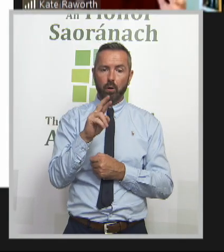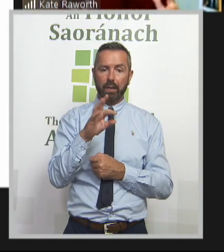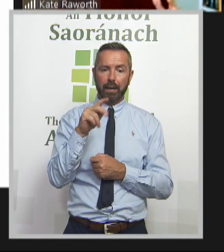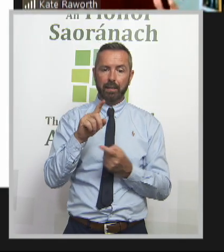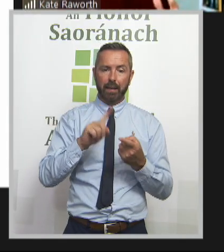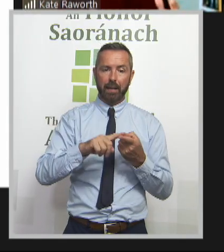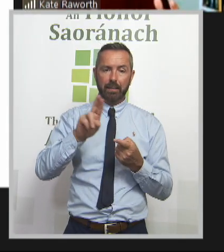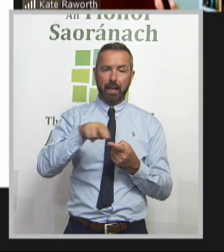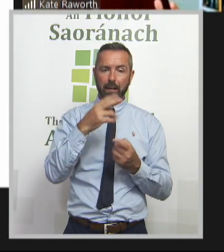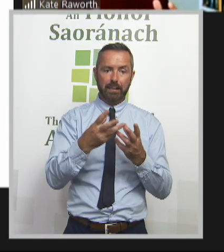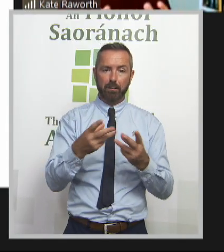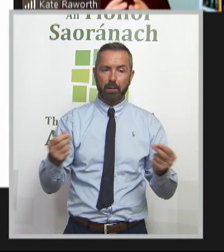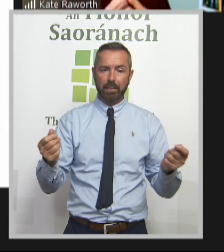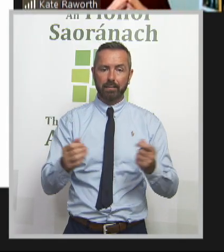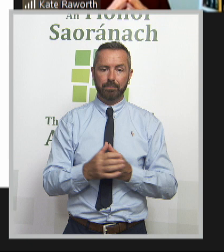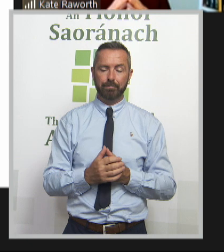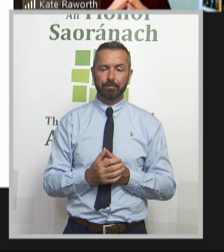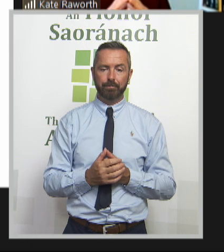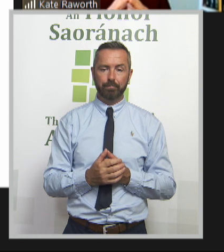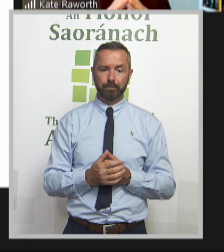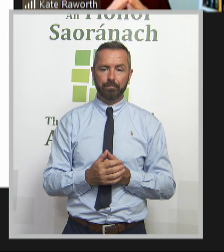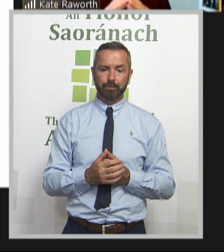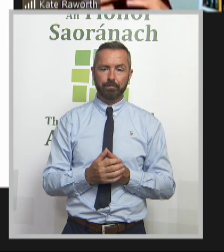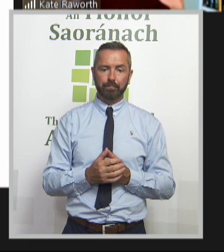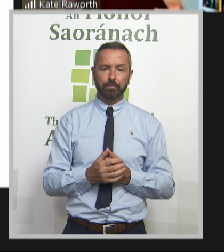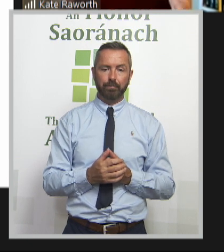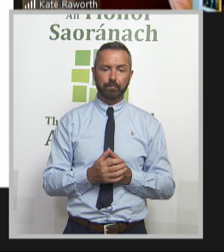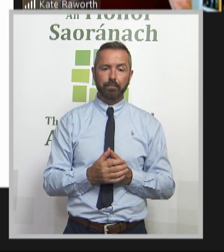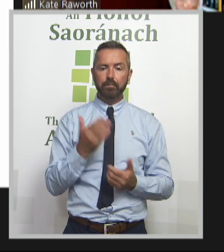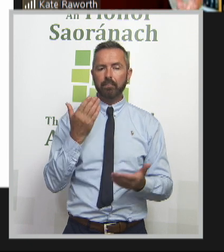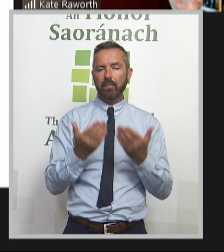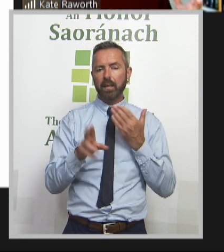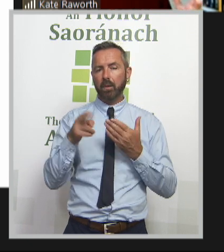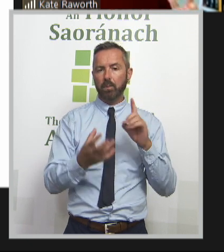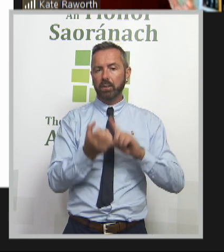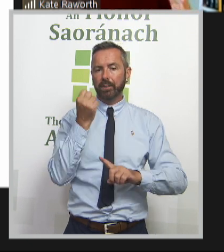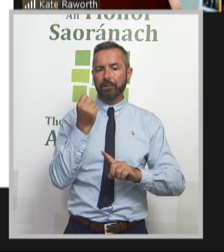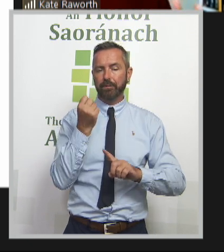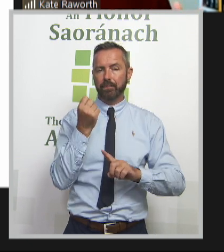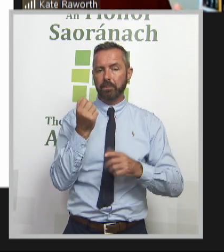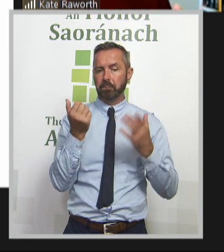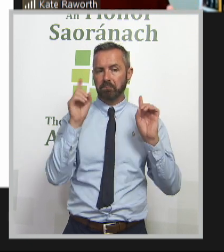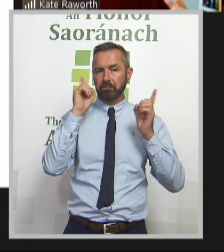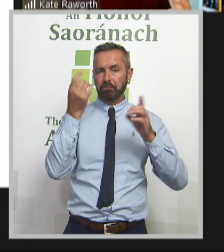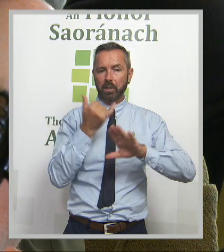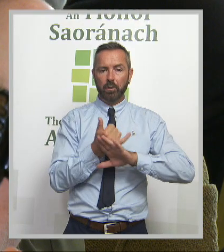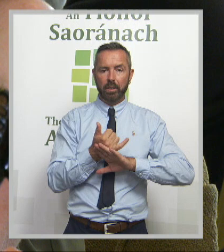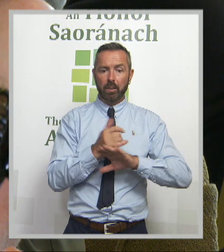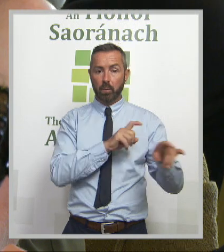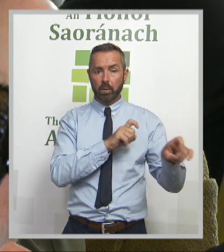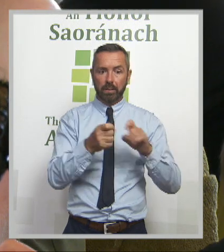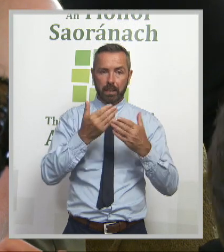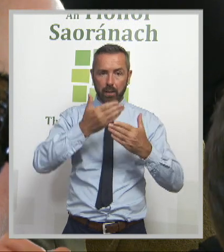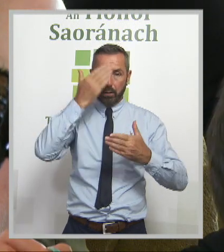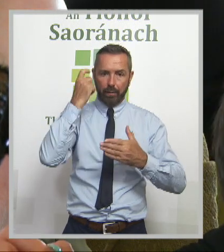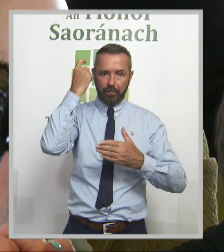will bring us into the cycles of the living world. How will we do this? We don't yet know. We are learning and